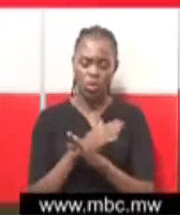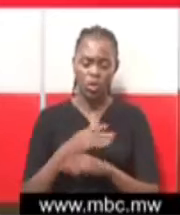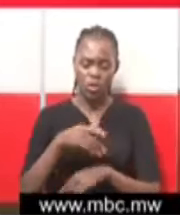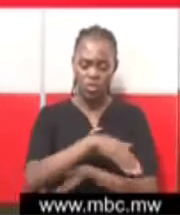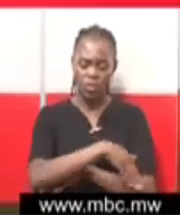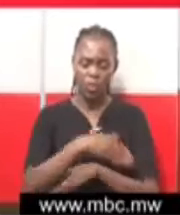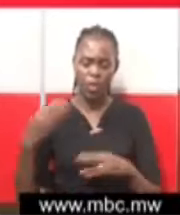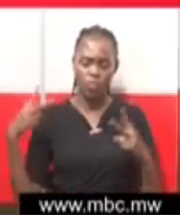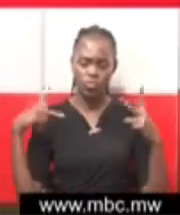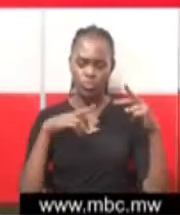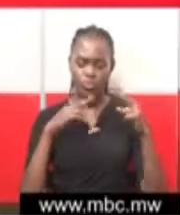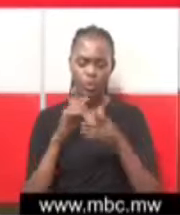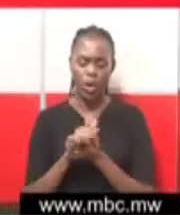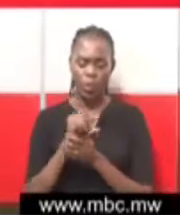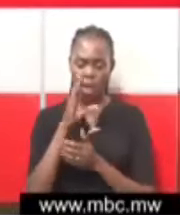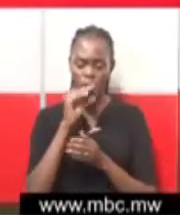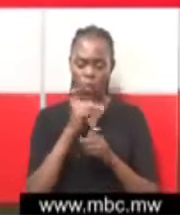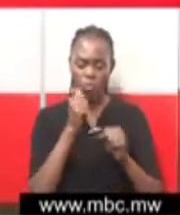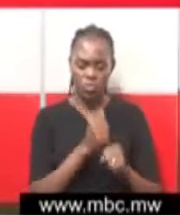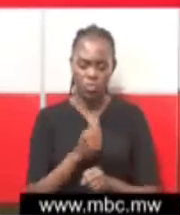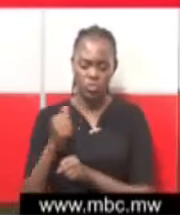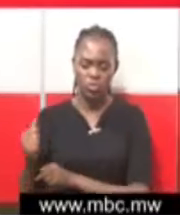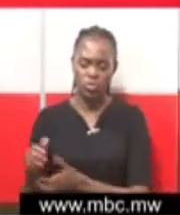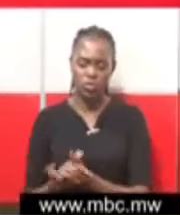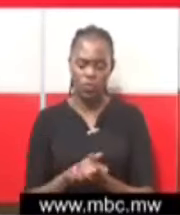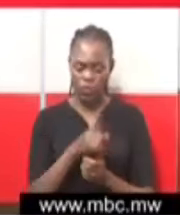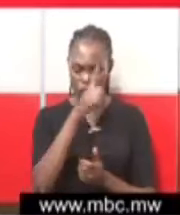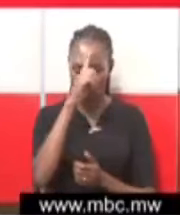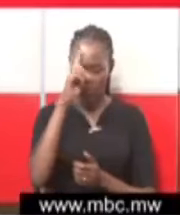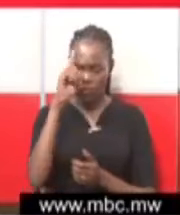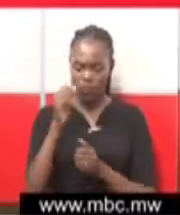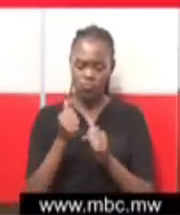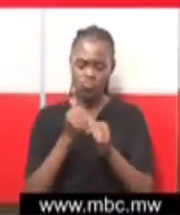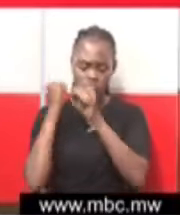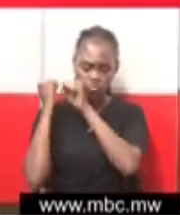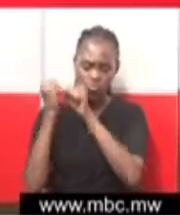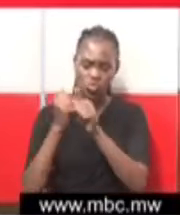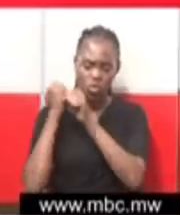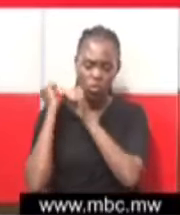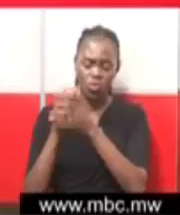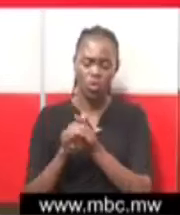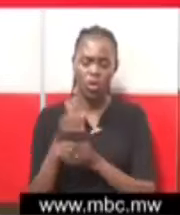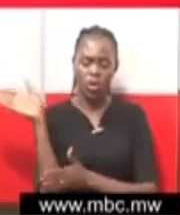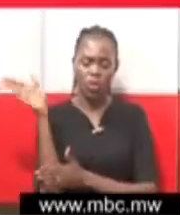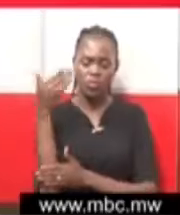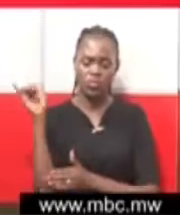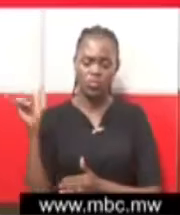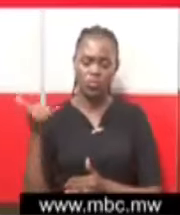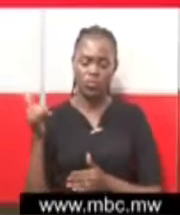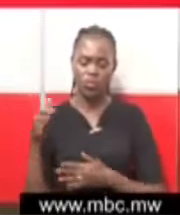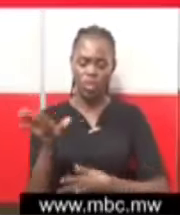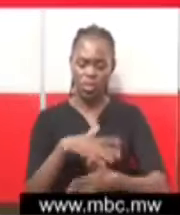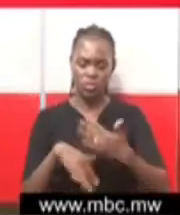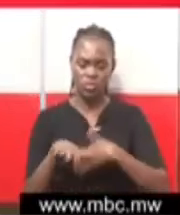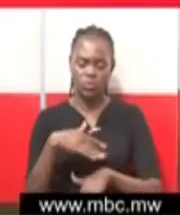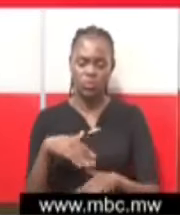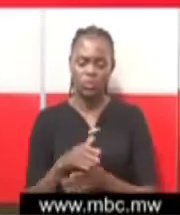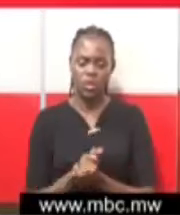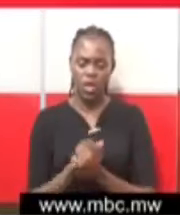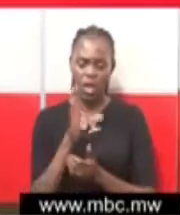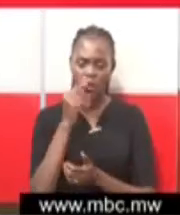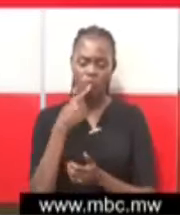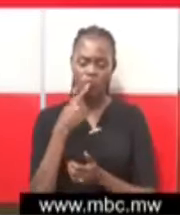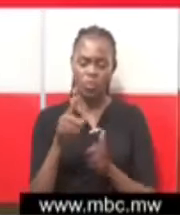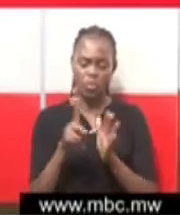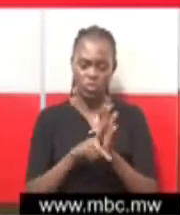conflicts. Speaking during the launch at Traditional Authority Mponde's area in Kota Kota, Minister of Youth and Sports, Uchizi Mkandawire, said